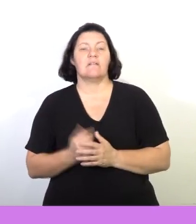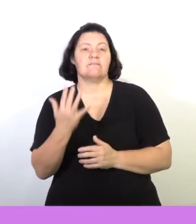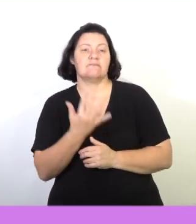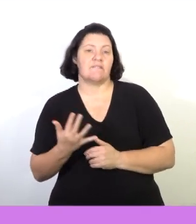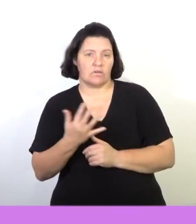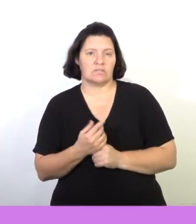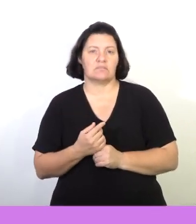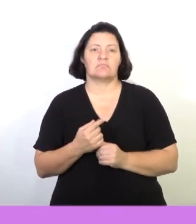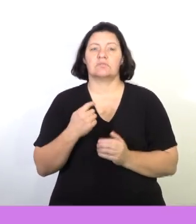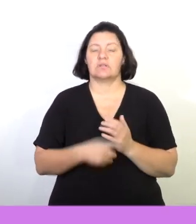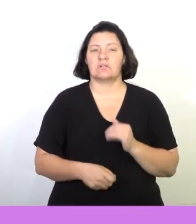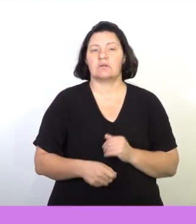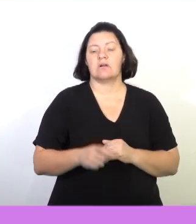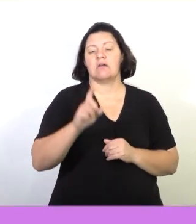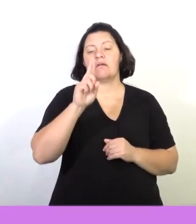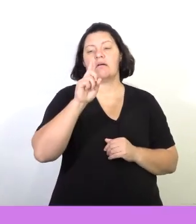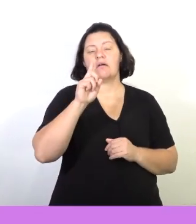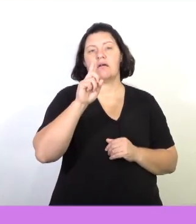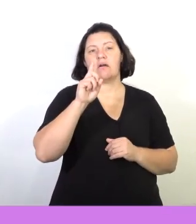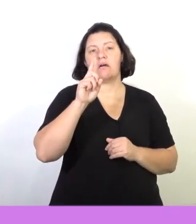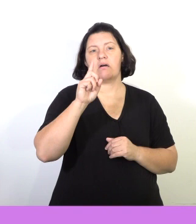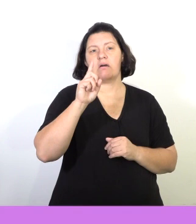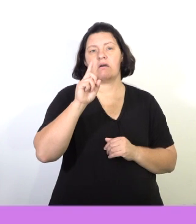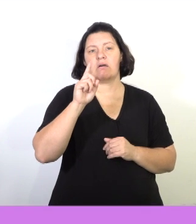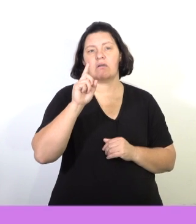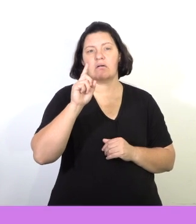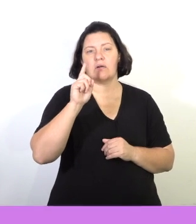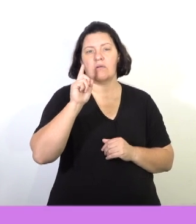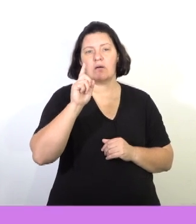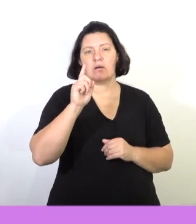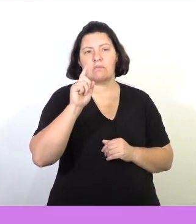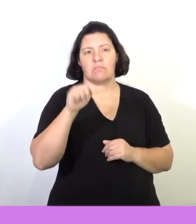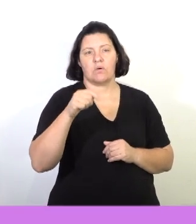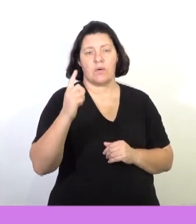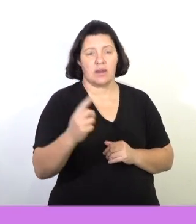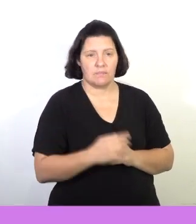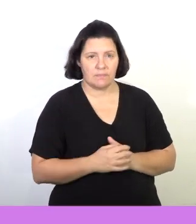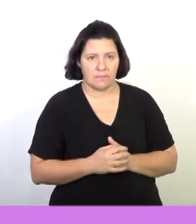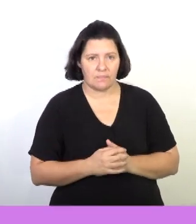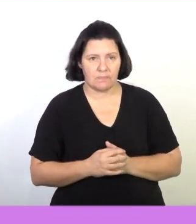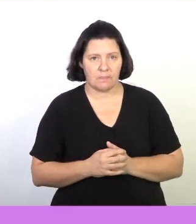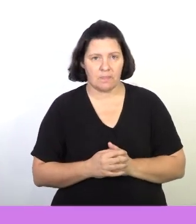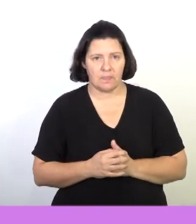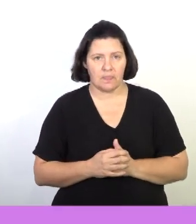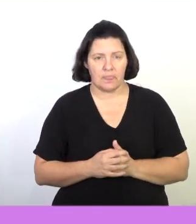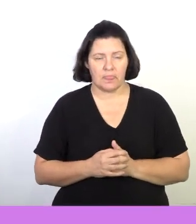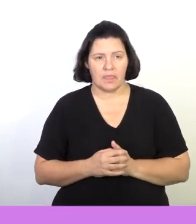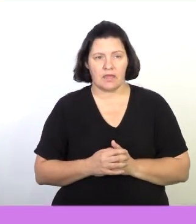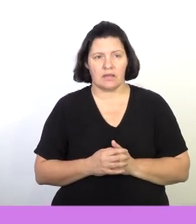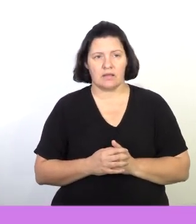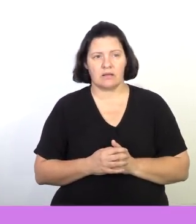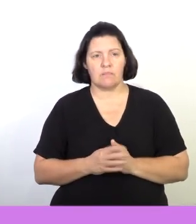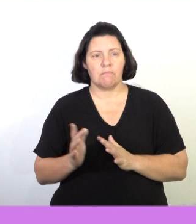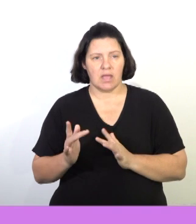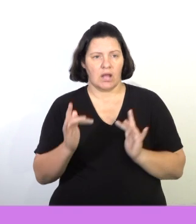And then if he plays for 5 hours, he charges 9.1. It is right there. So